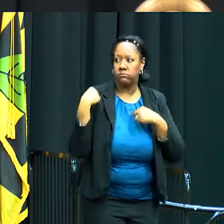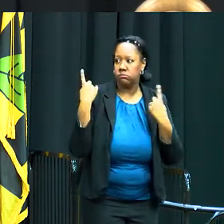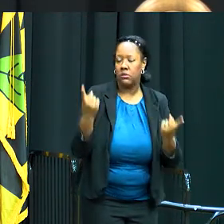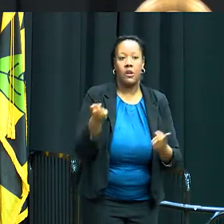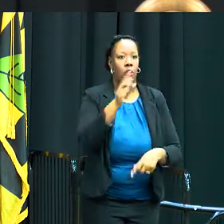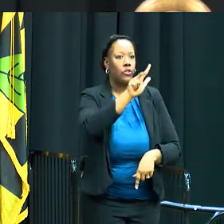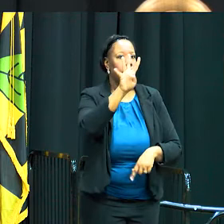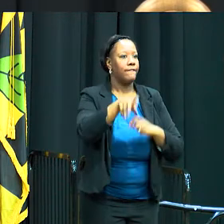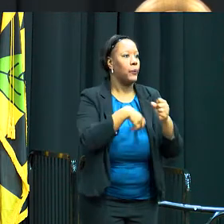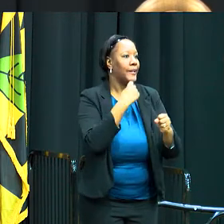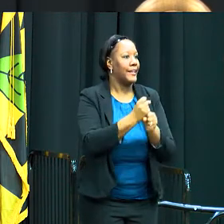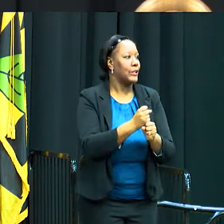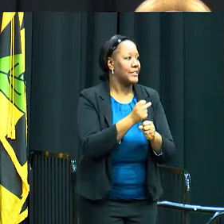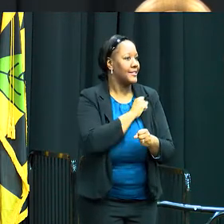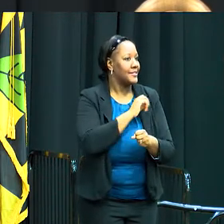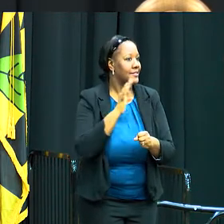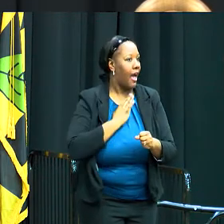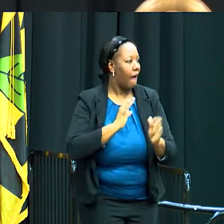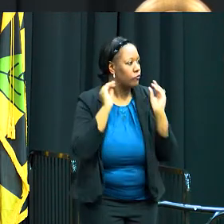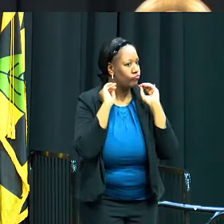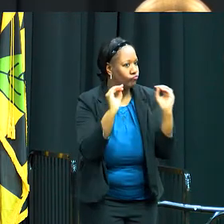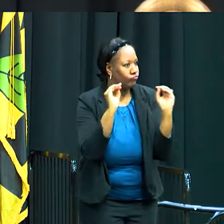34 years.